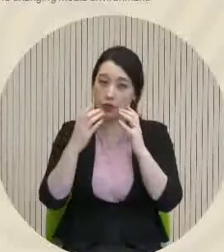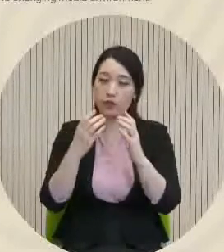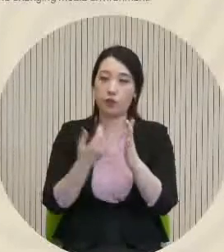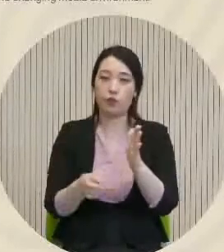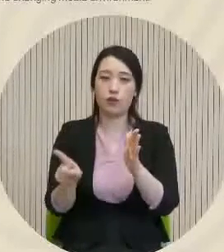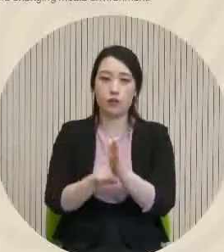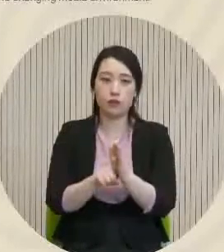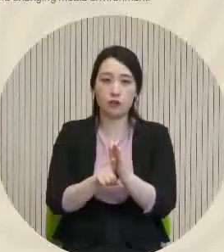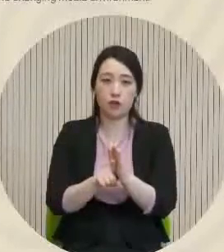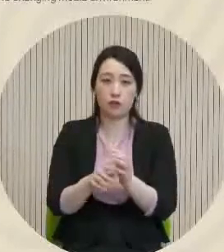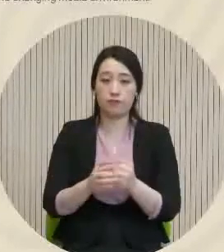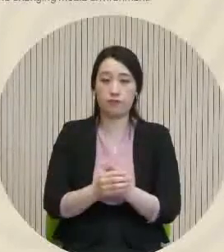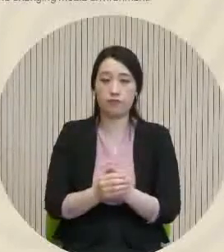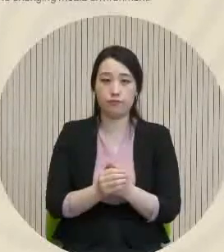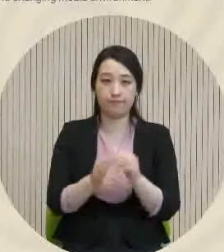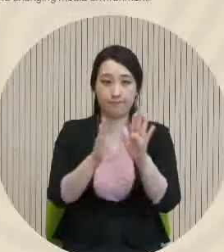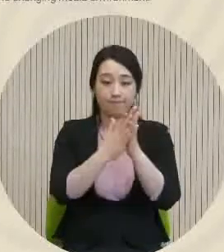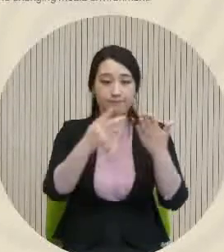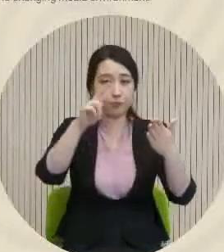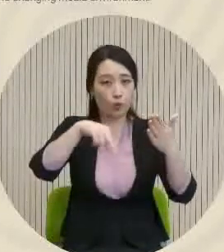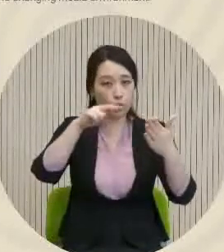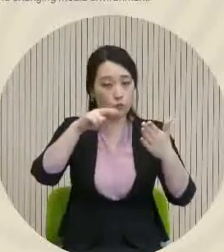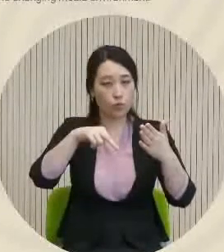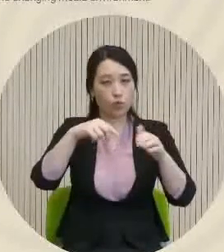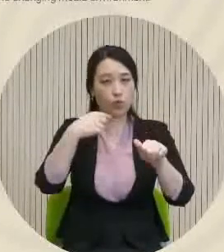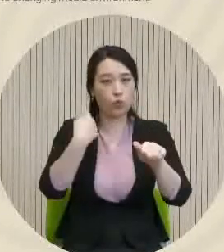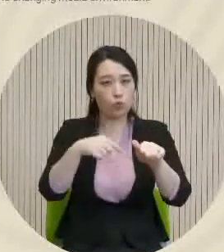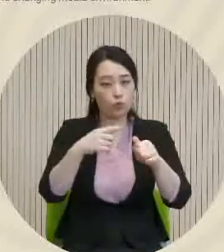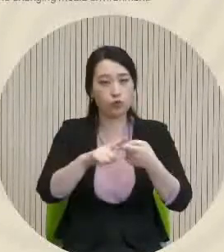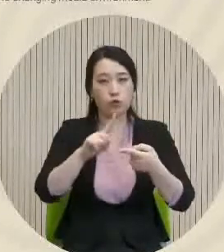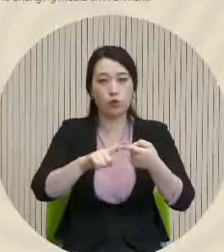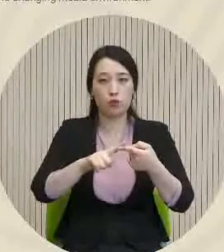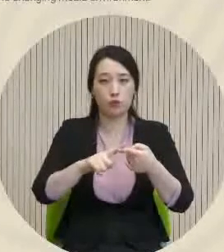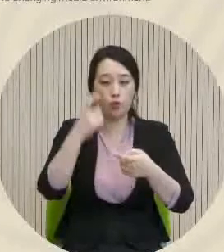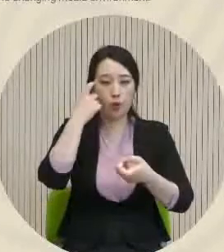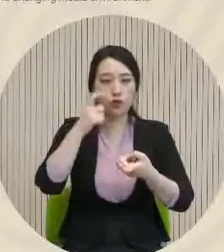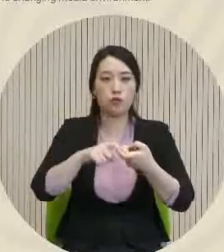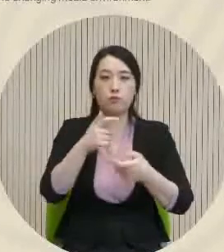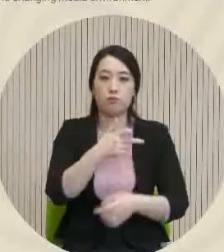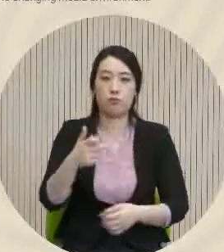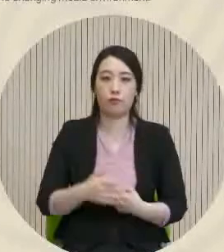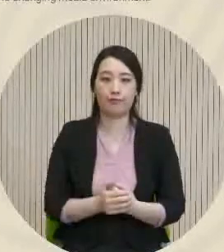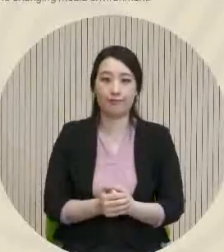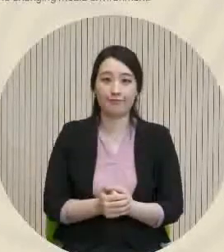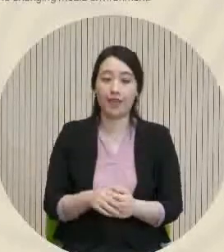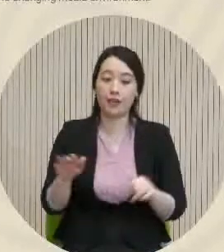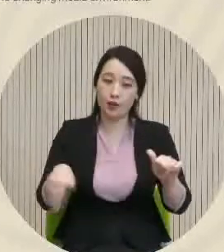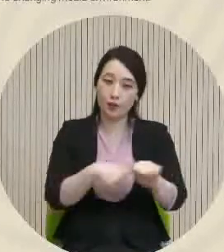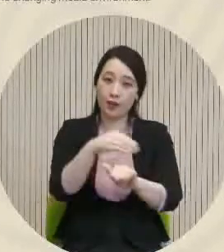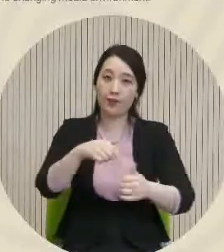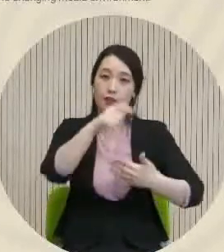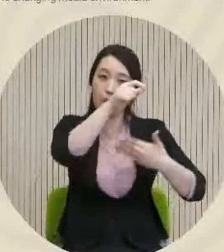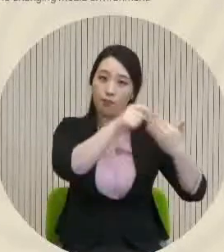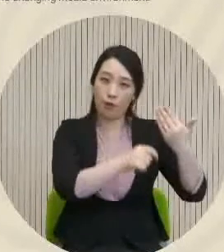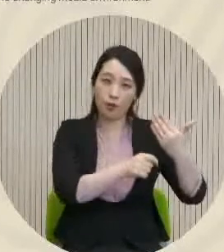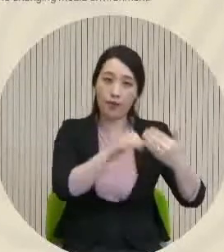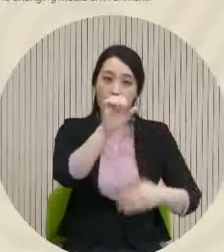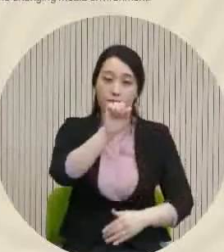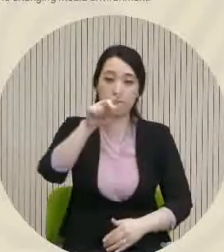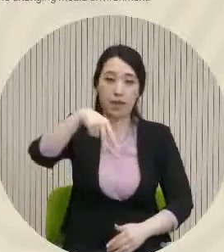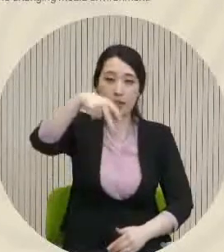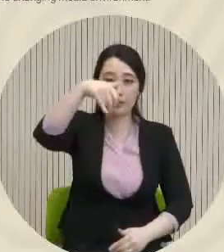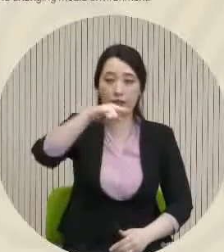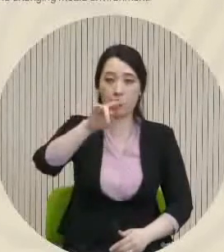Recently, the digital education is drawing attention, and under the circumstances,